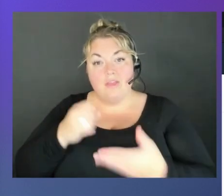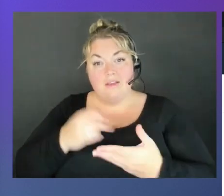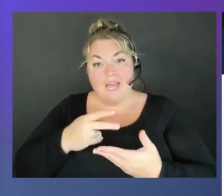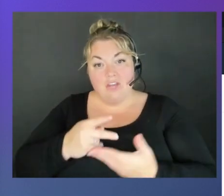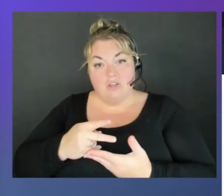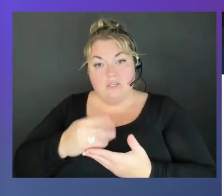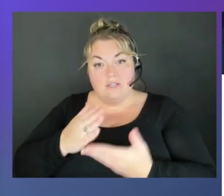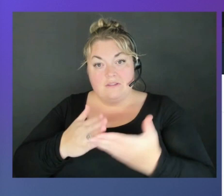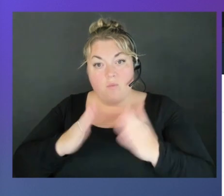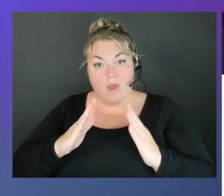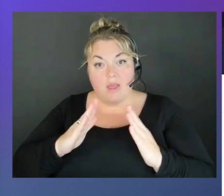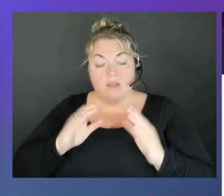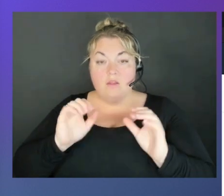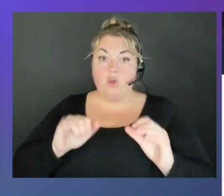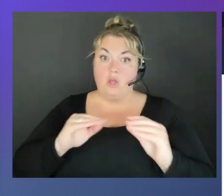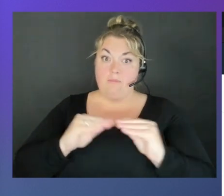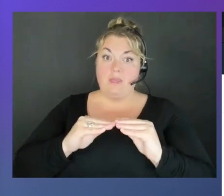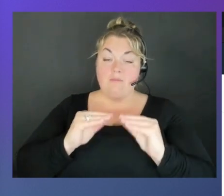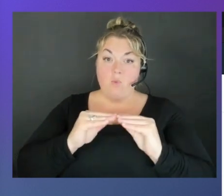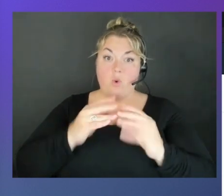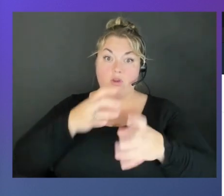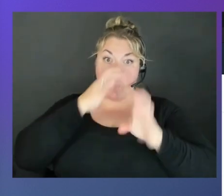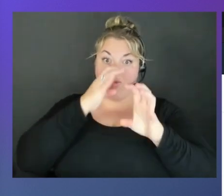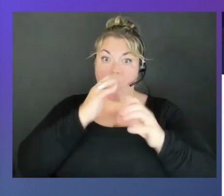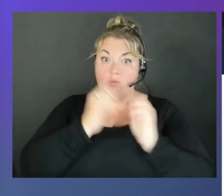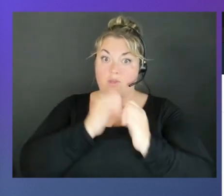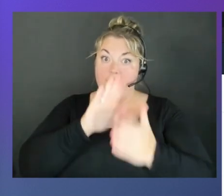more constrained with what they're allowed to do.